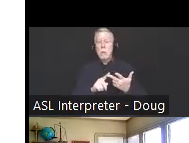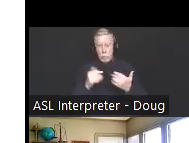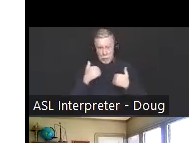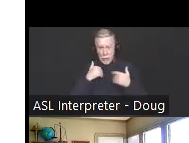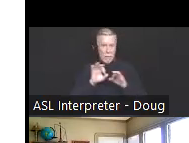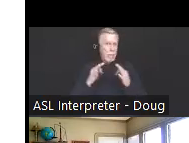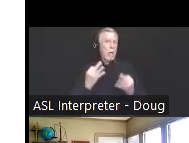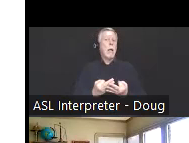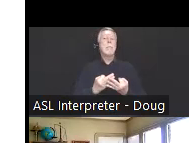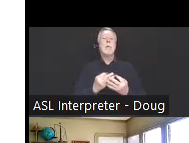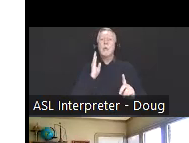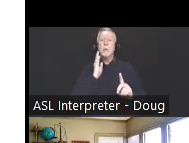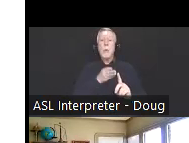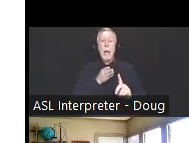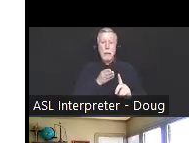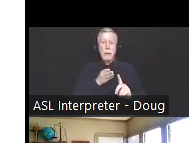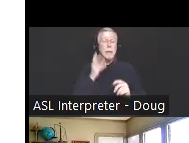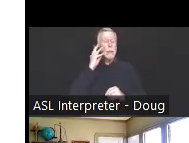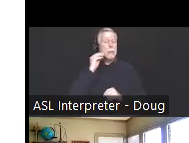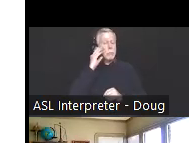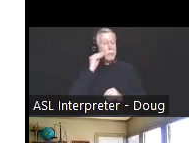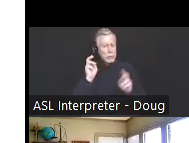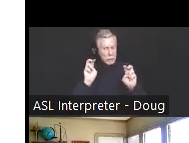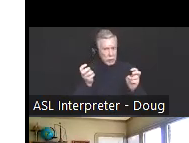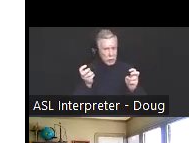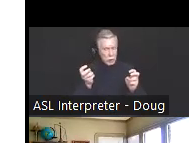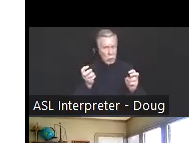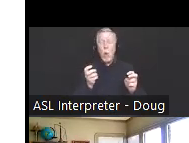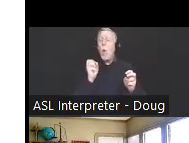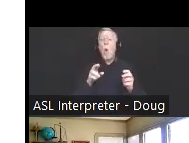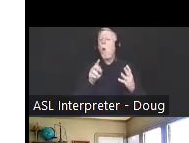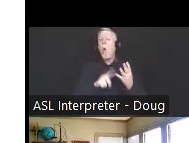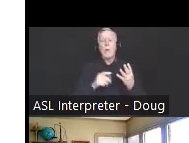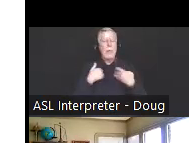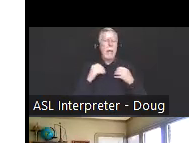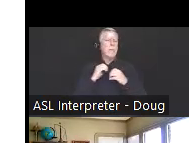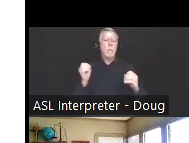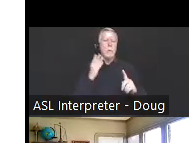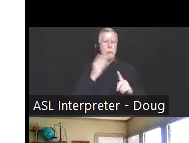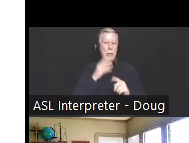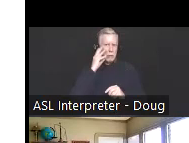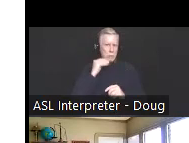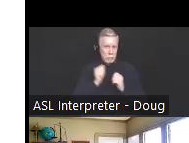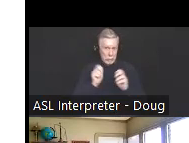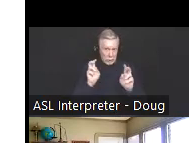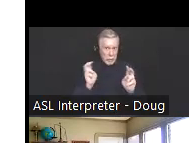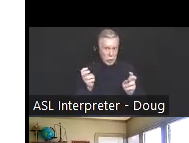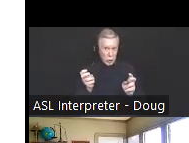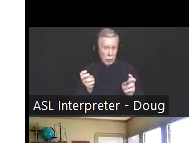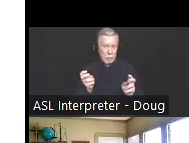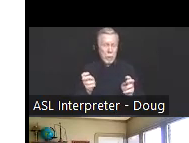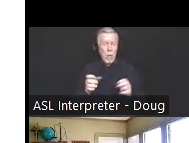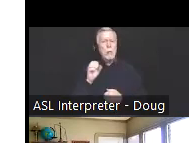who are directly experiencing the issue? Or do they have no direct experience with the issue? You get it. What's